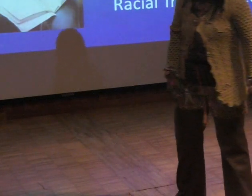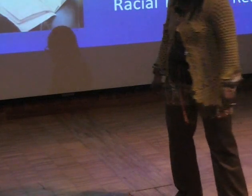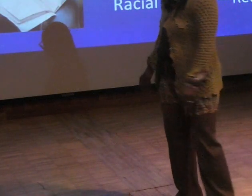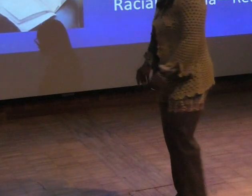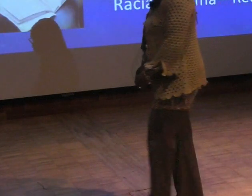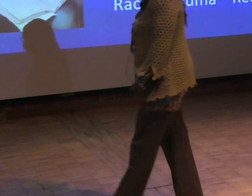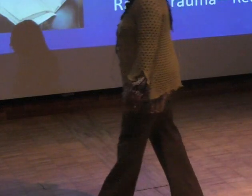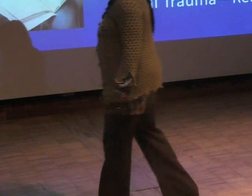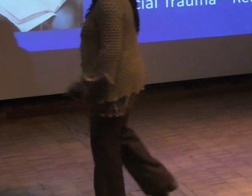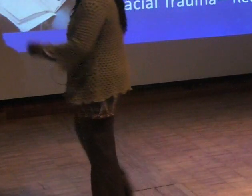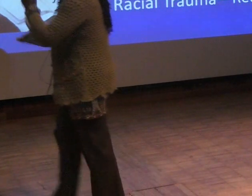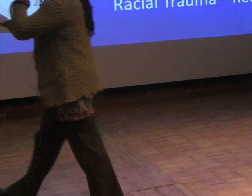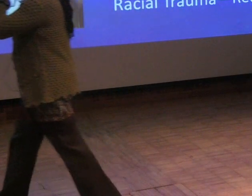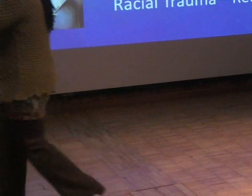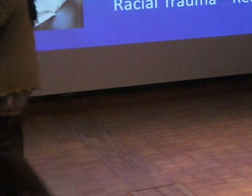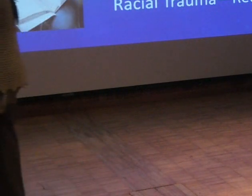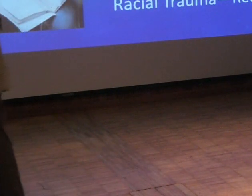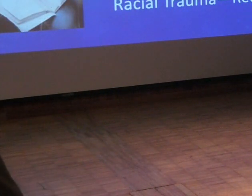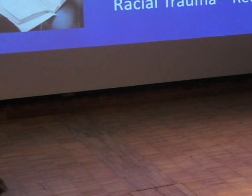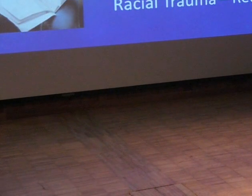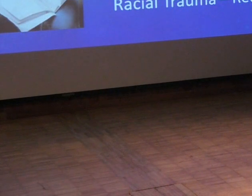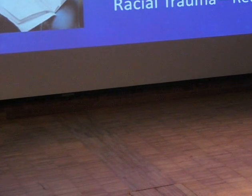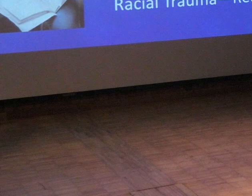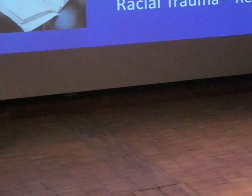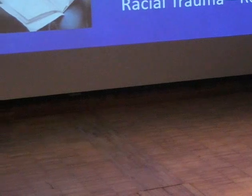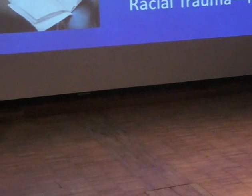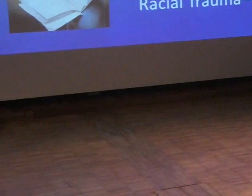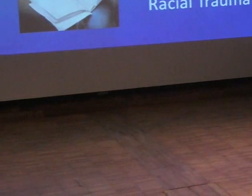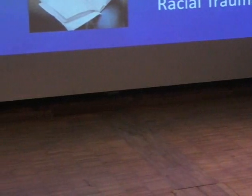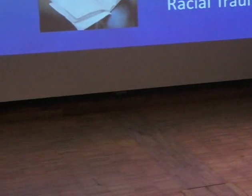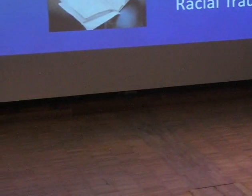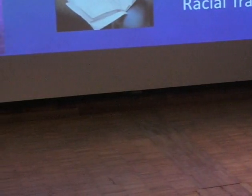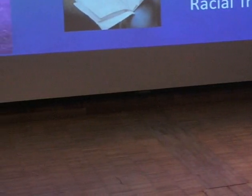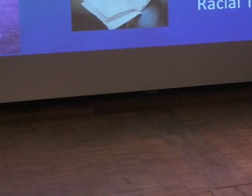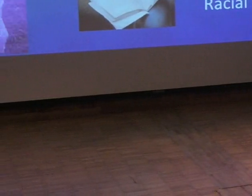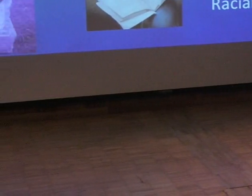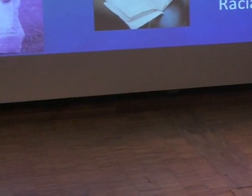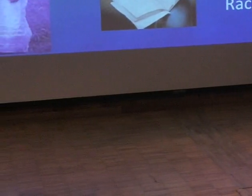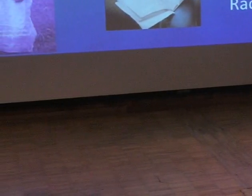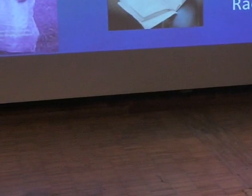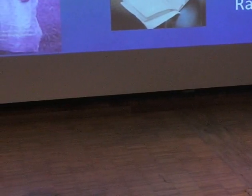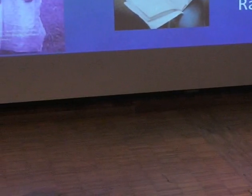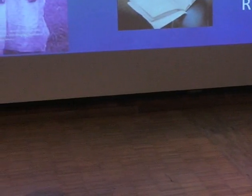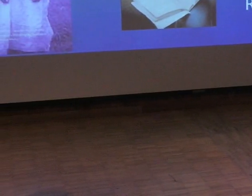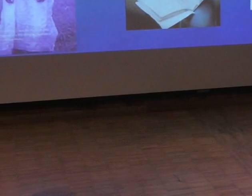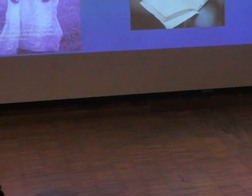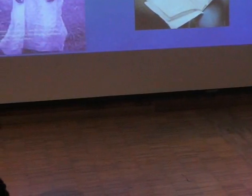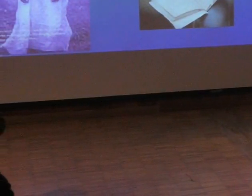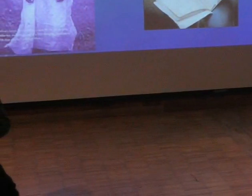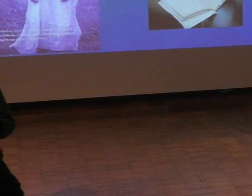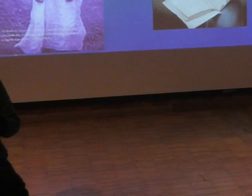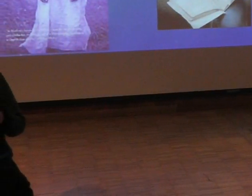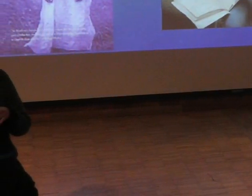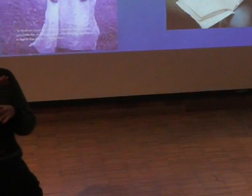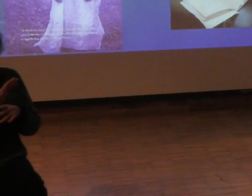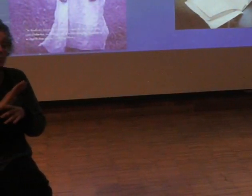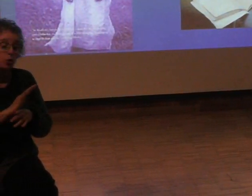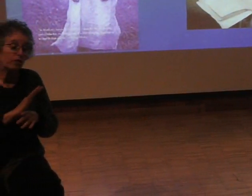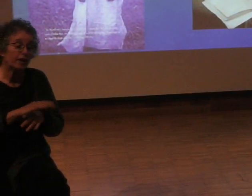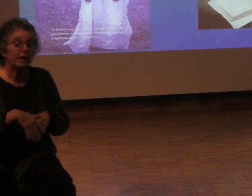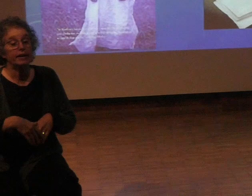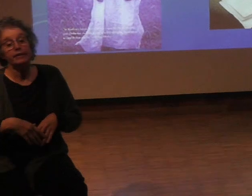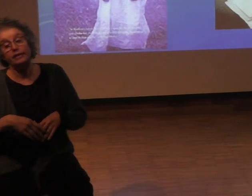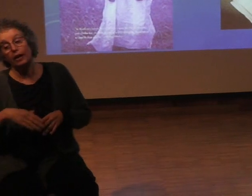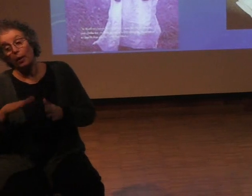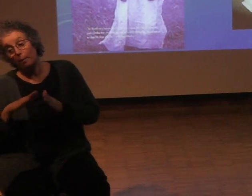Right? So forgive me if I do that. Make references to literature, film, music, whatever